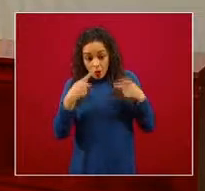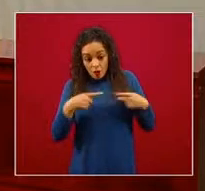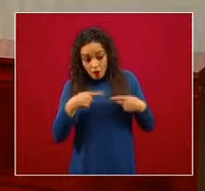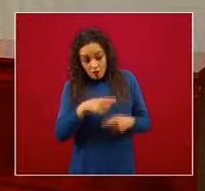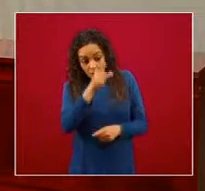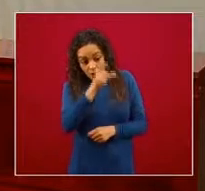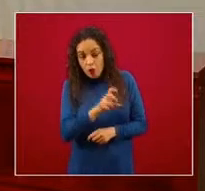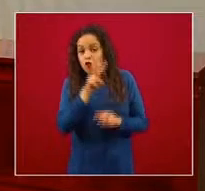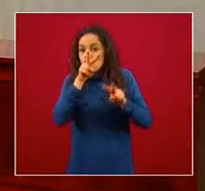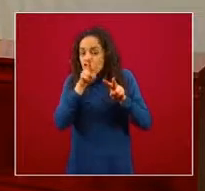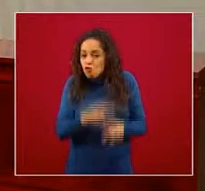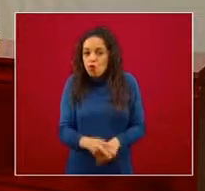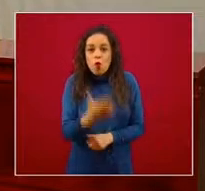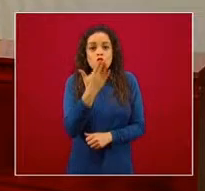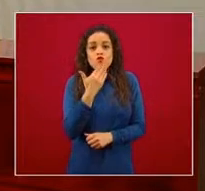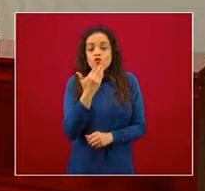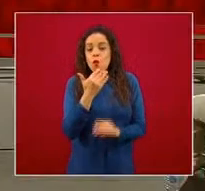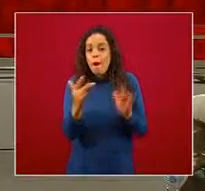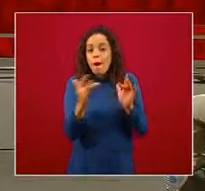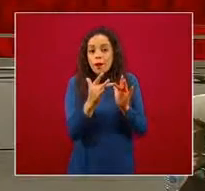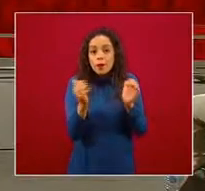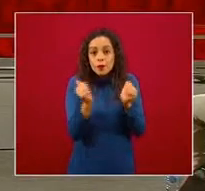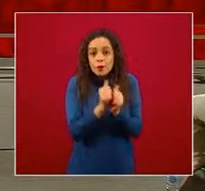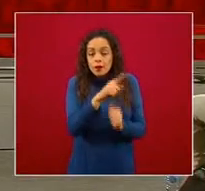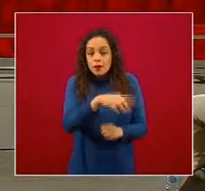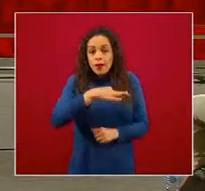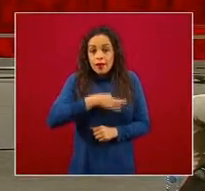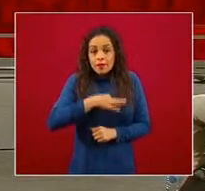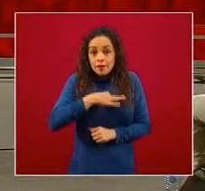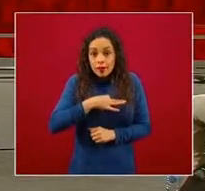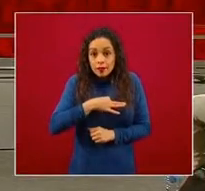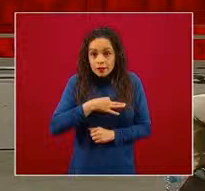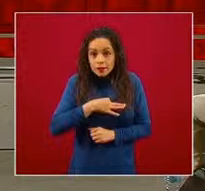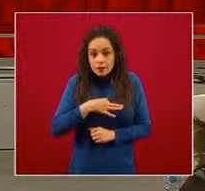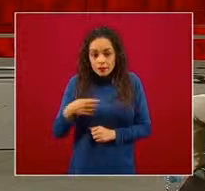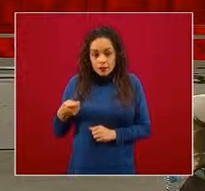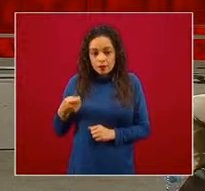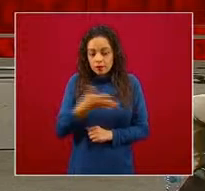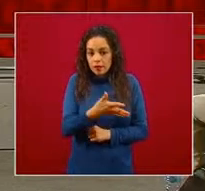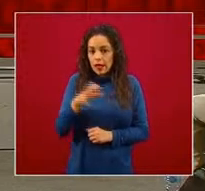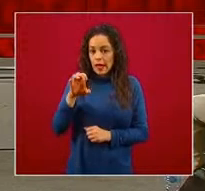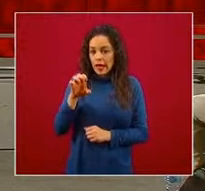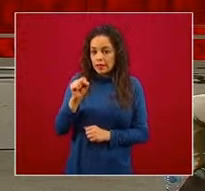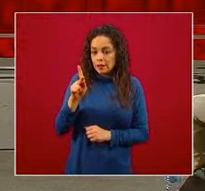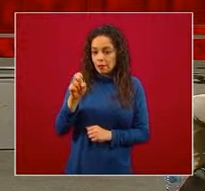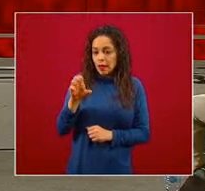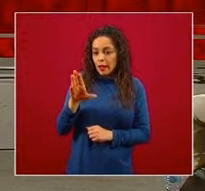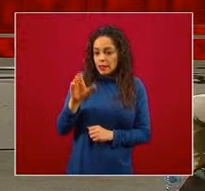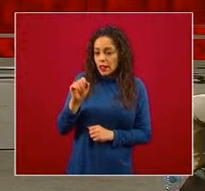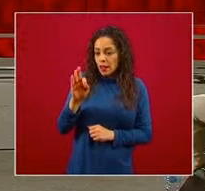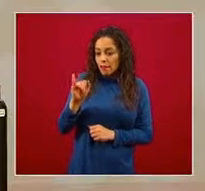result when the person was not exposed to the infection, called specificity,